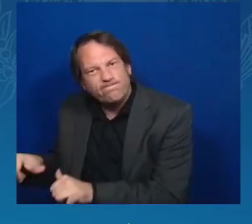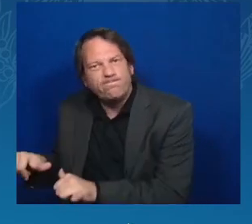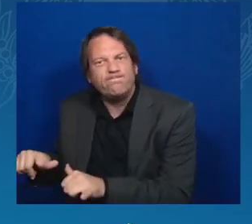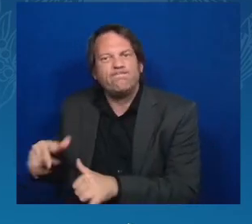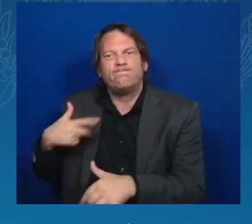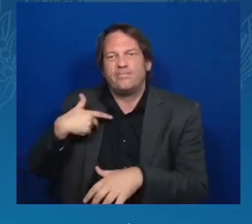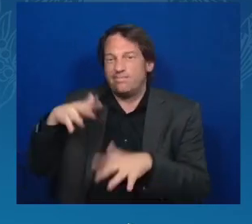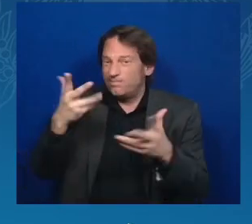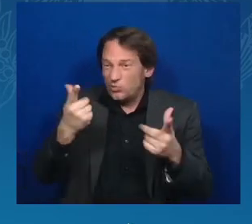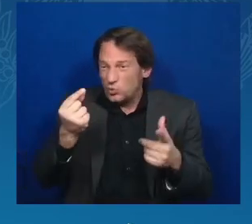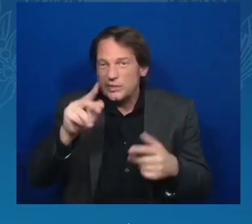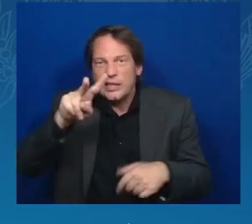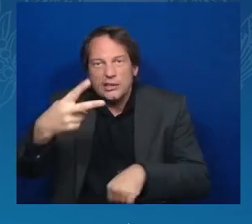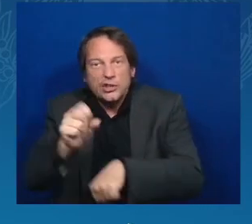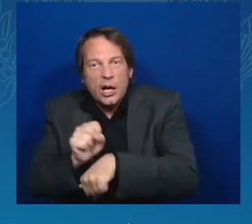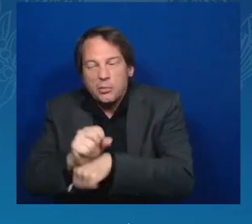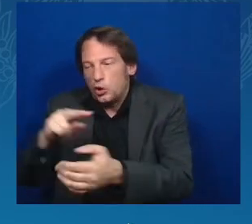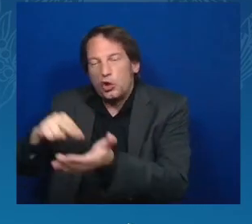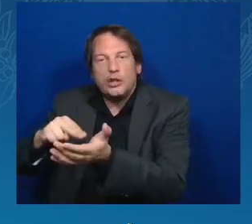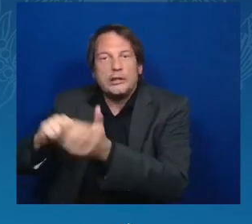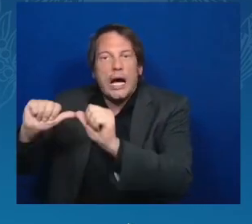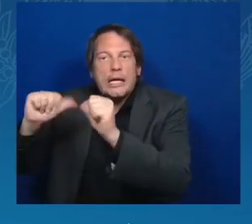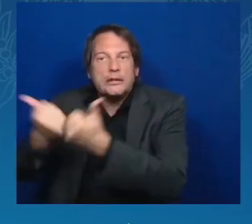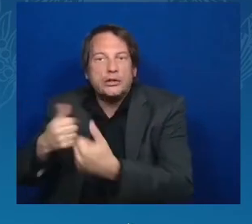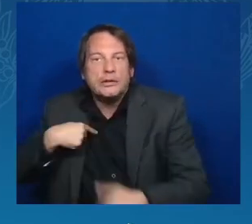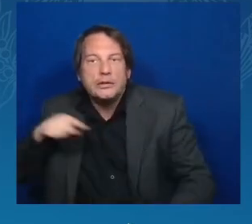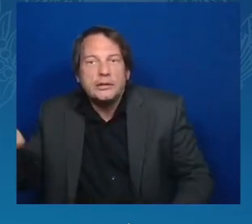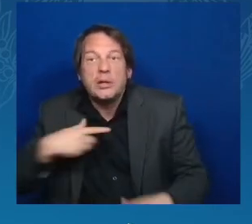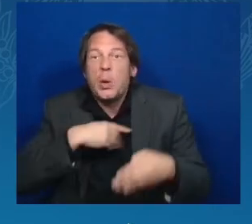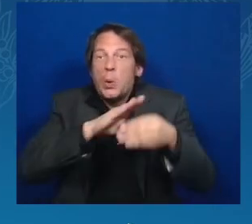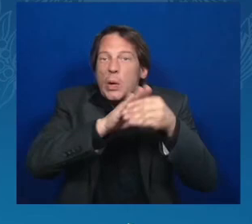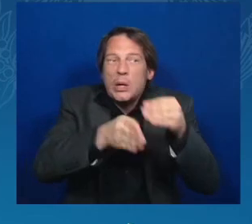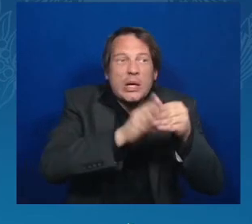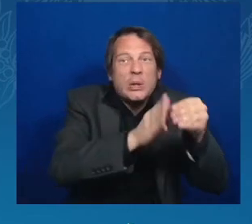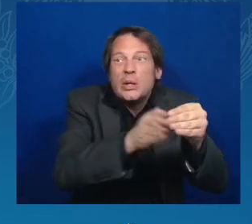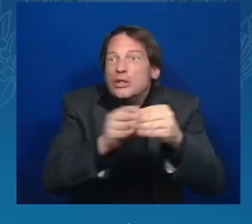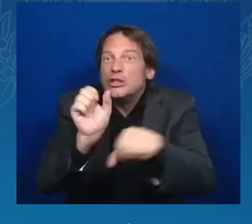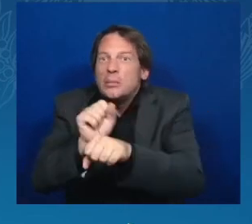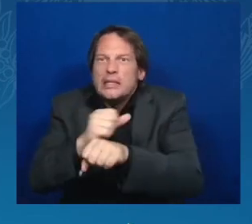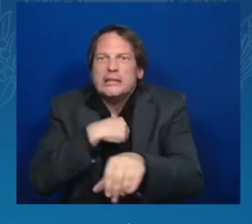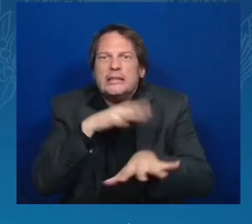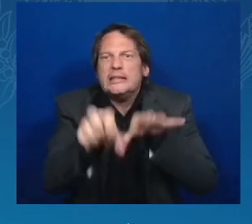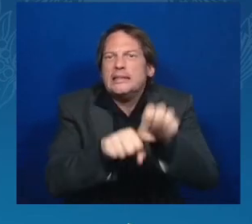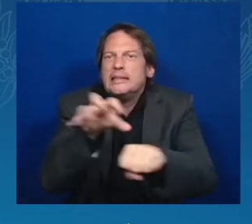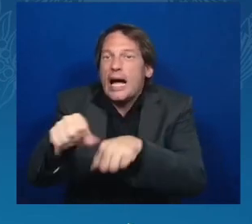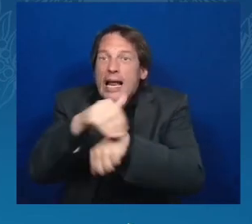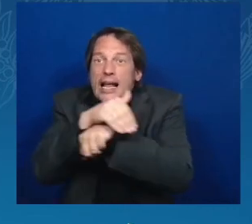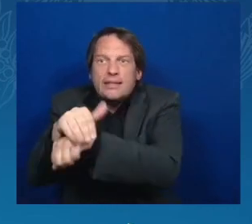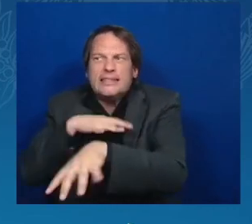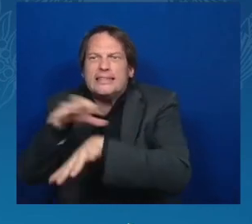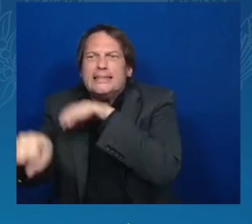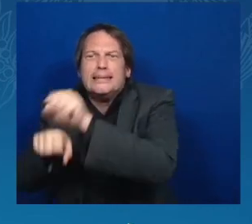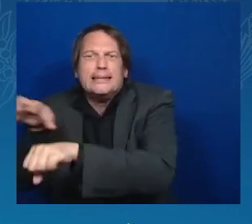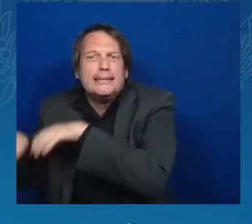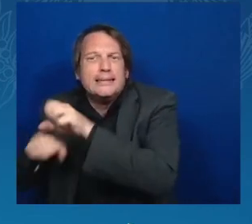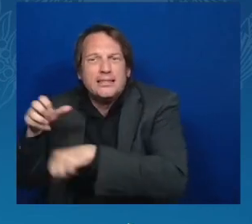very exhausted and stressed. So when I learned of the public service loan forgiveness program, I was very relieved and I